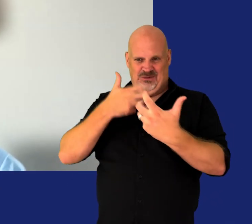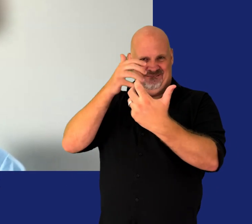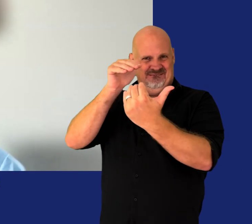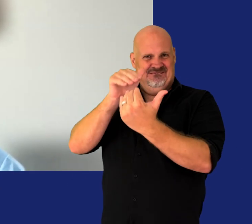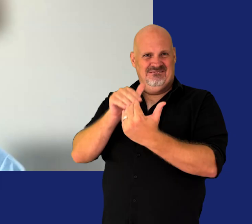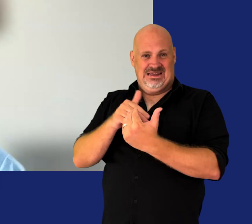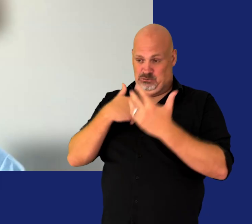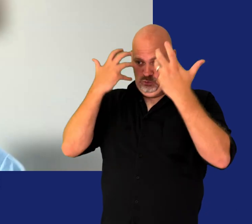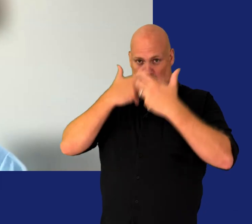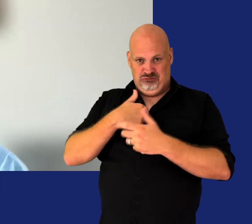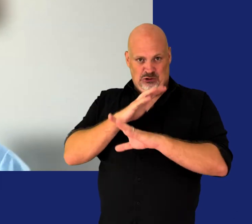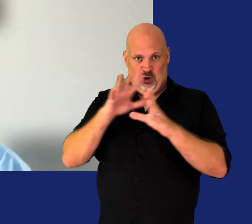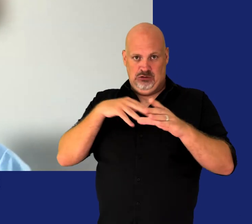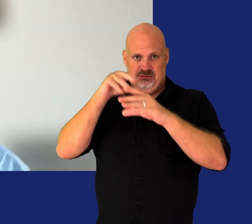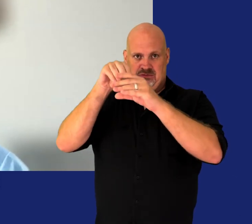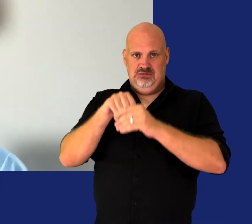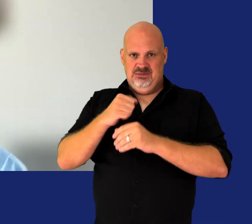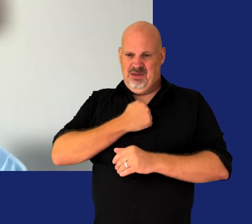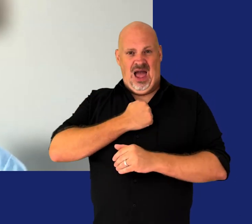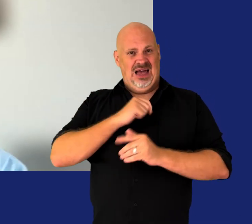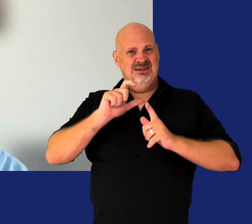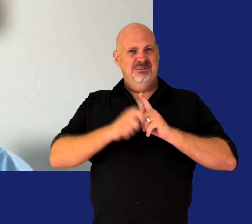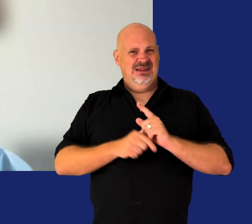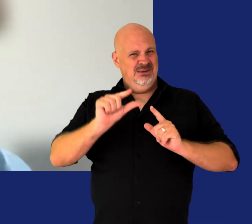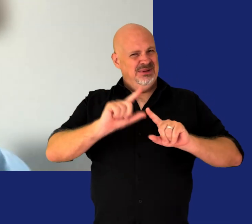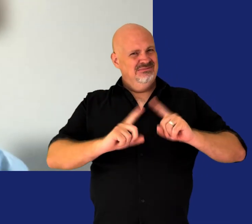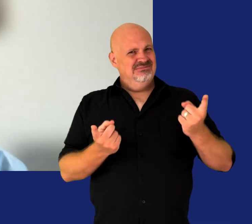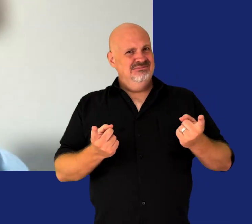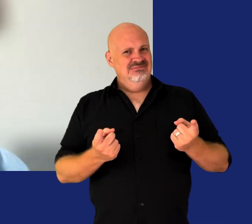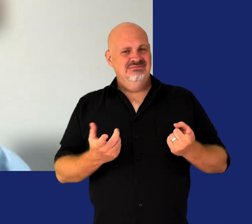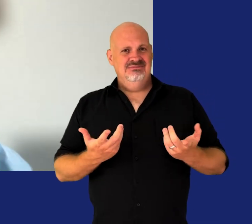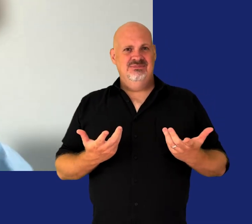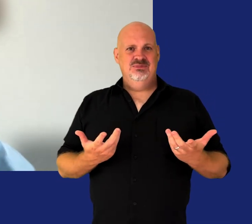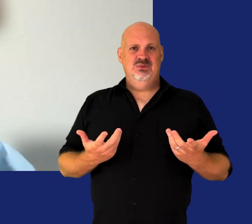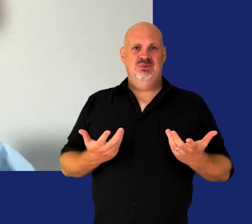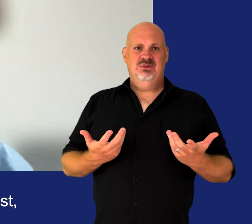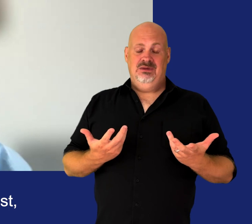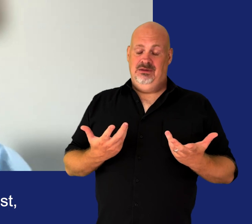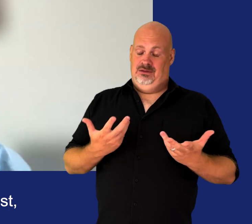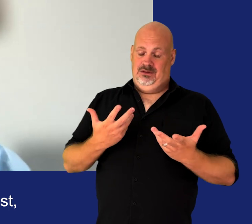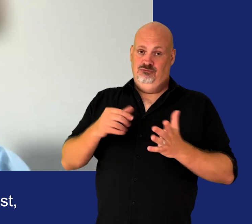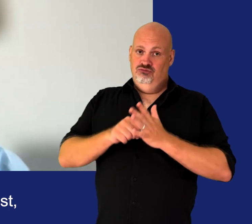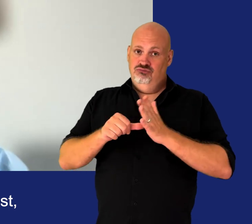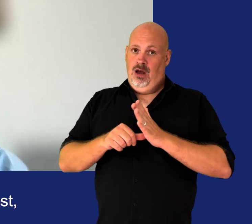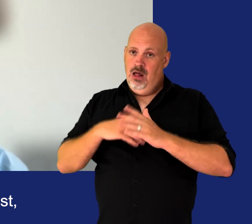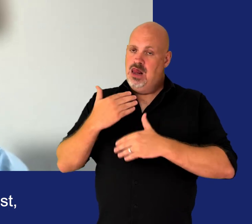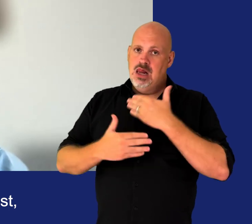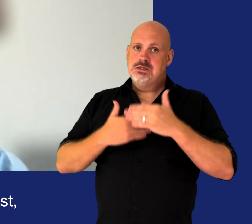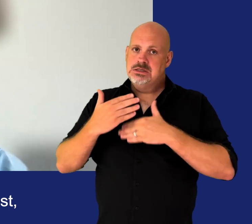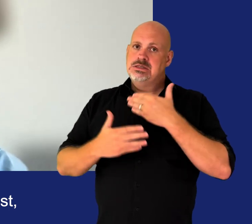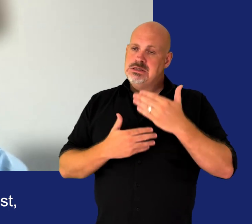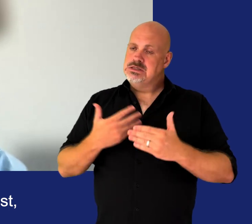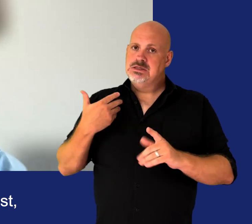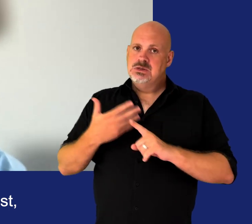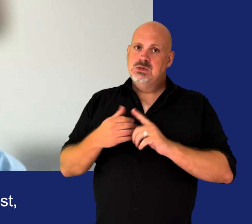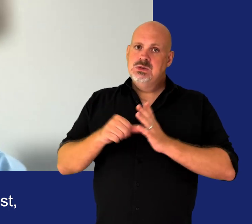that I'm not going to fit into any of these categories, as my disability is a bit unusual. So yeah, it's all been a